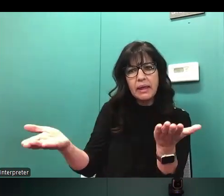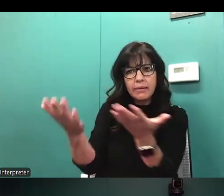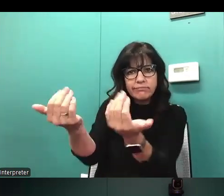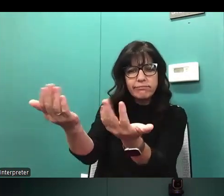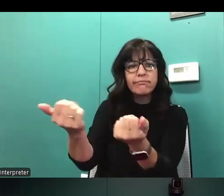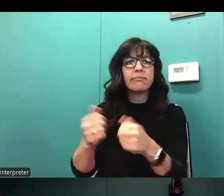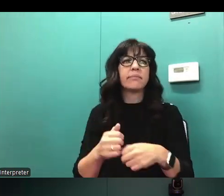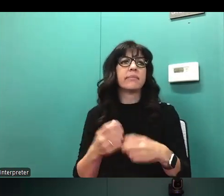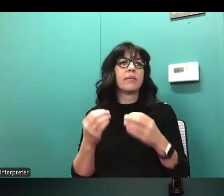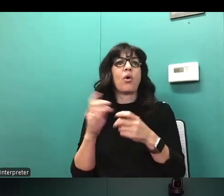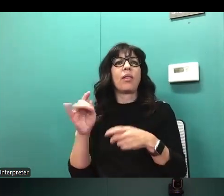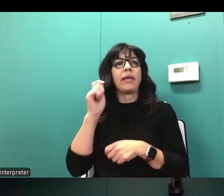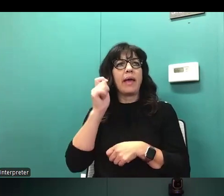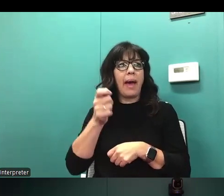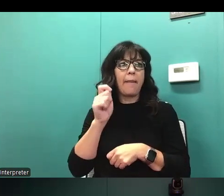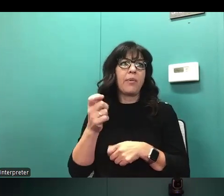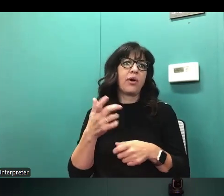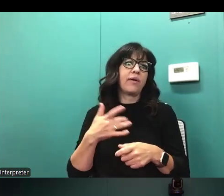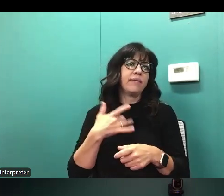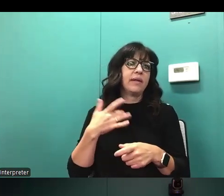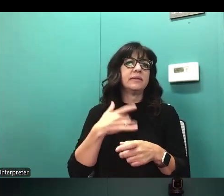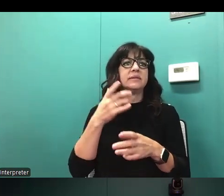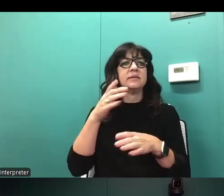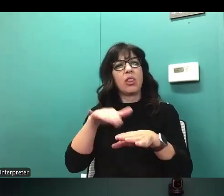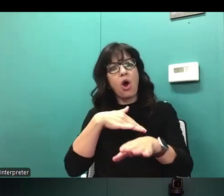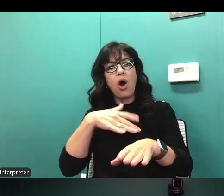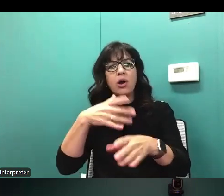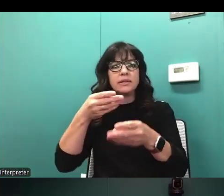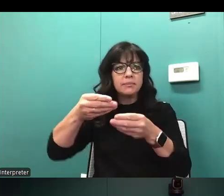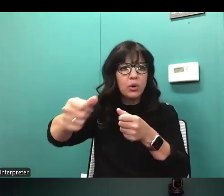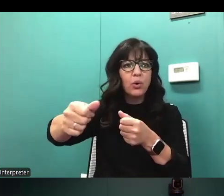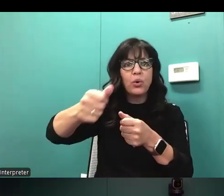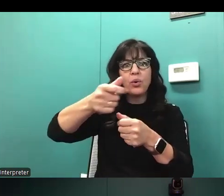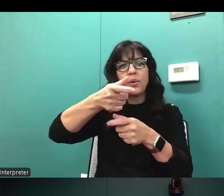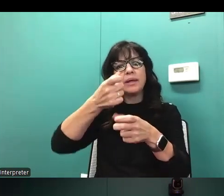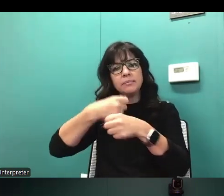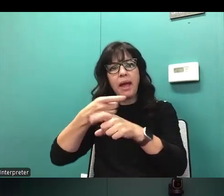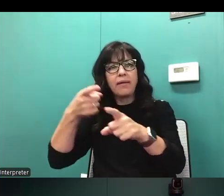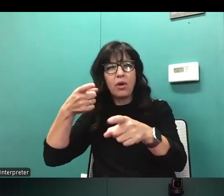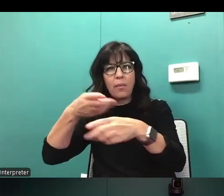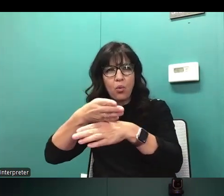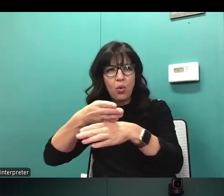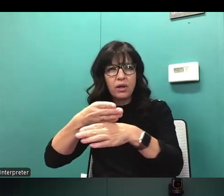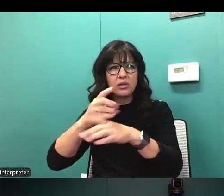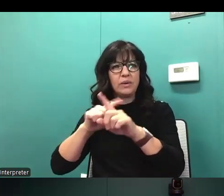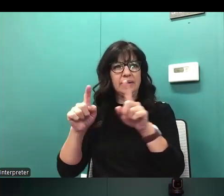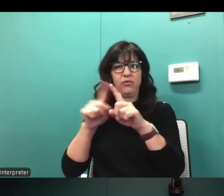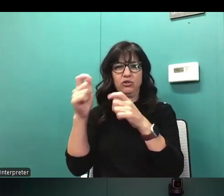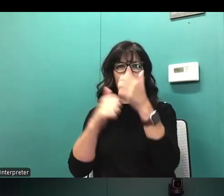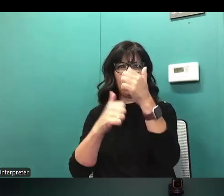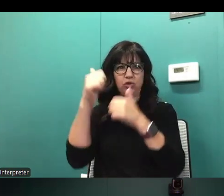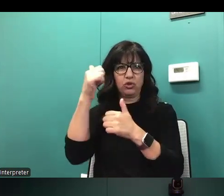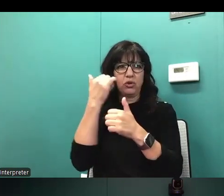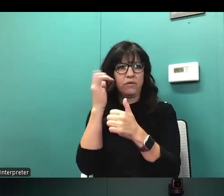It would probably be more like the hammer feels hard and smooth. It has a long handle. It's made of wood. And so you're getting different syntax structures for that.